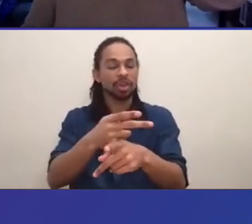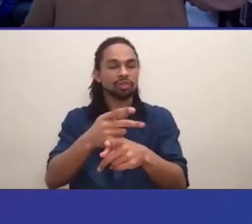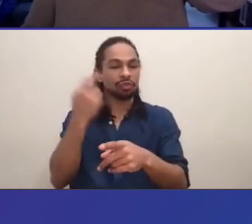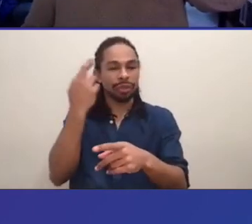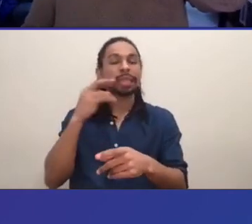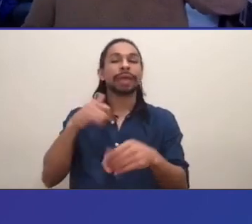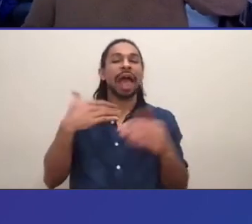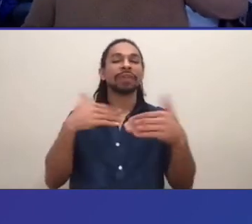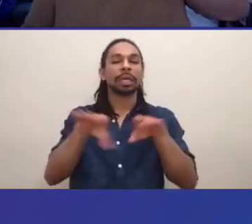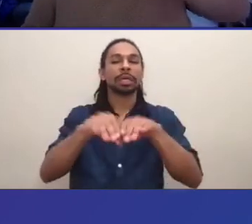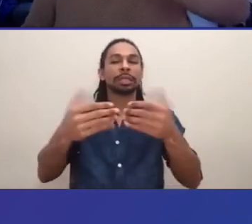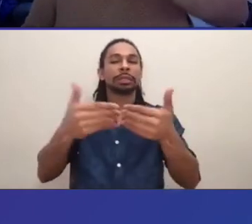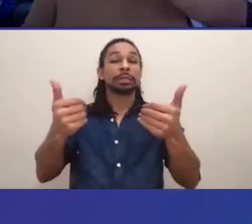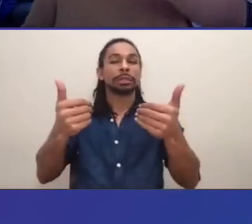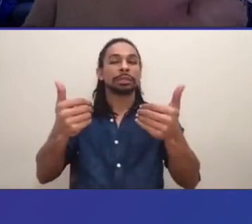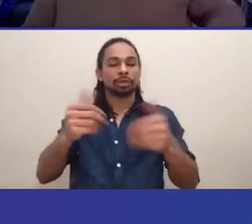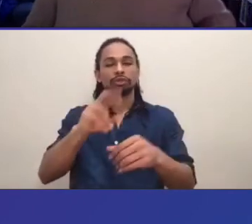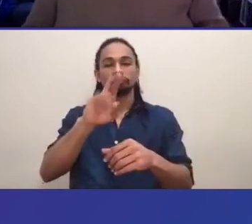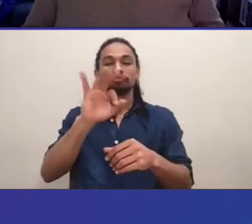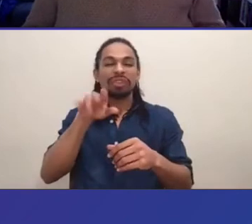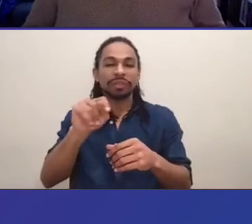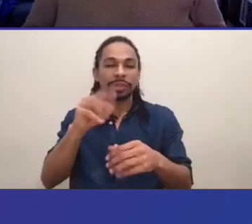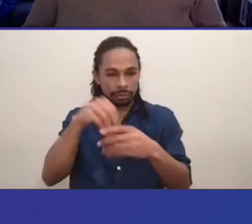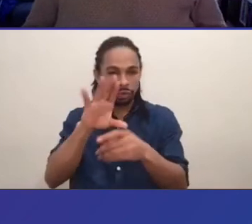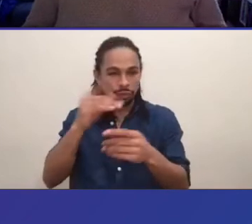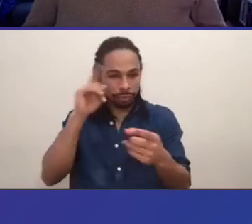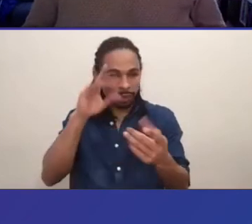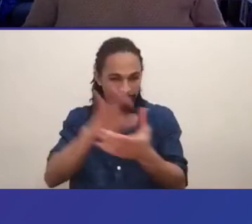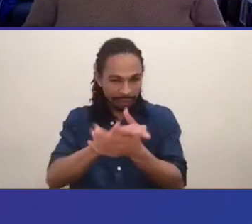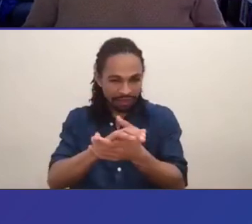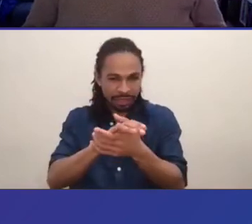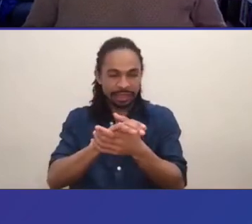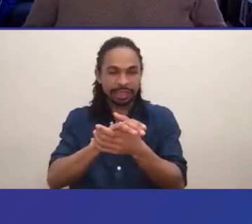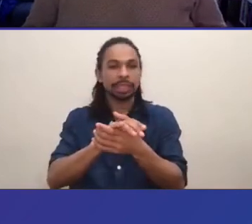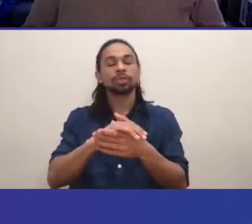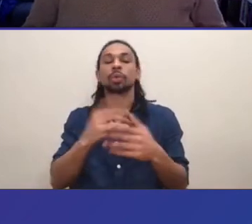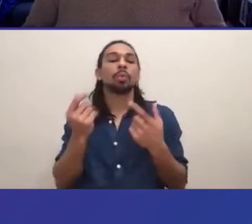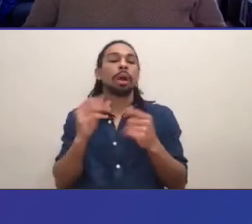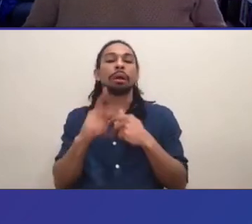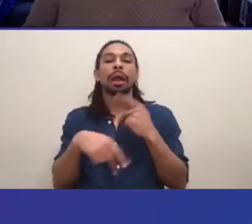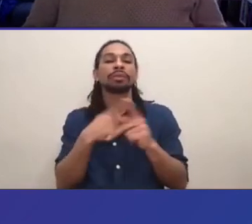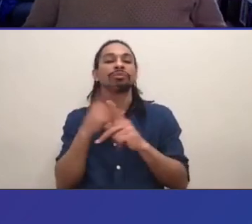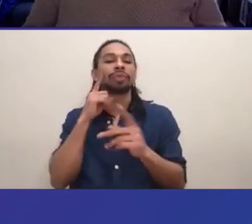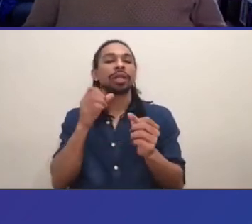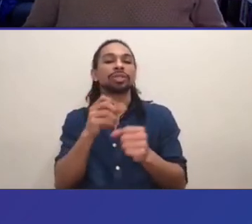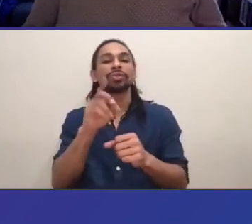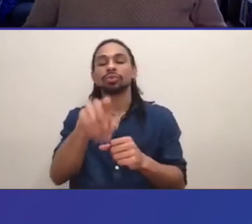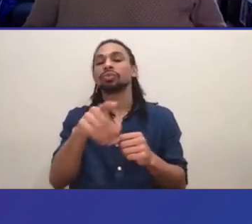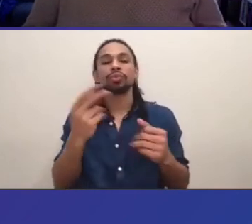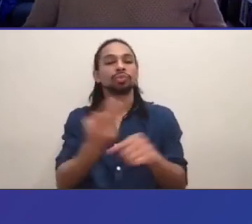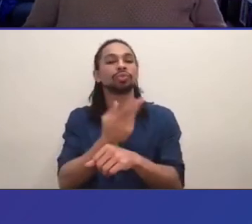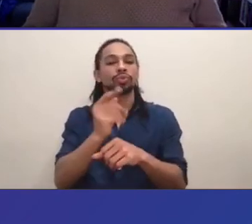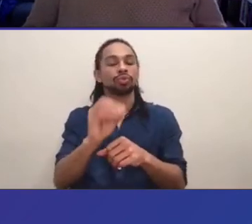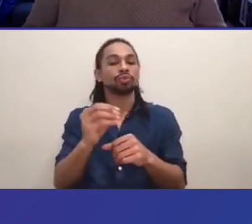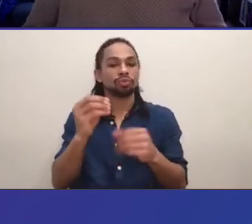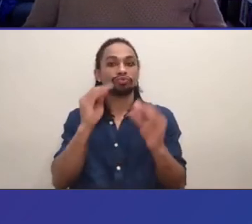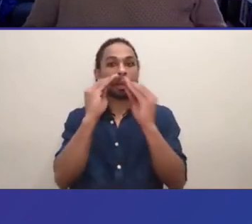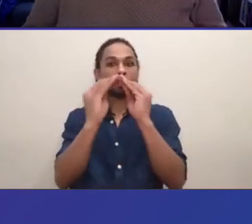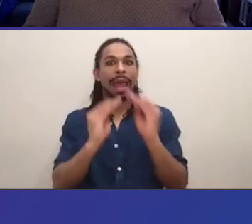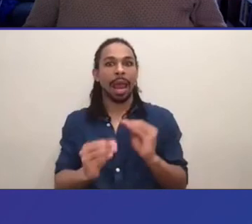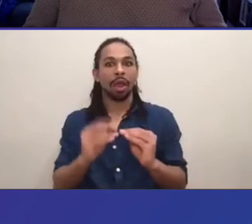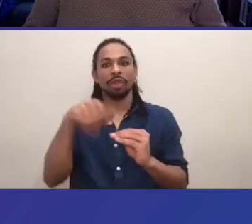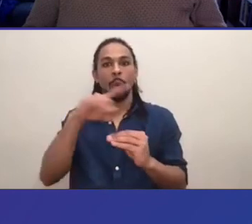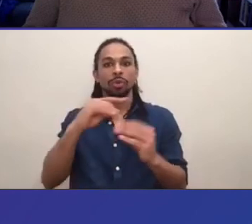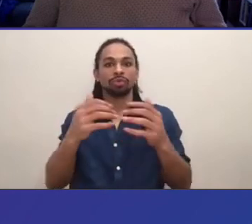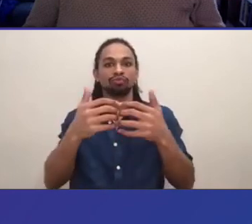practical strategies that you do to try to repair those rifts? And when do you decide that this